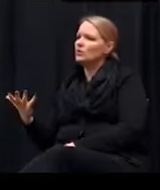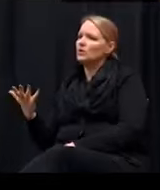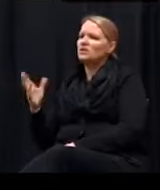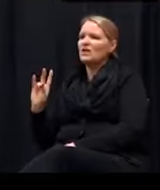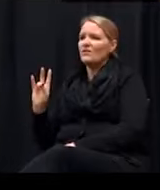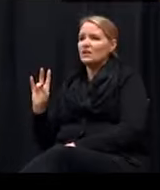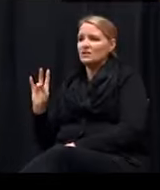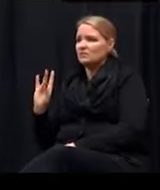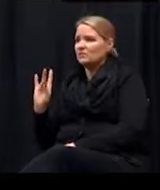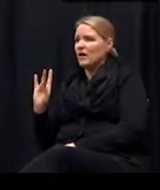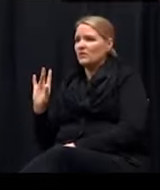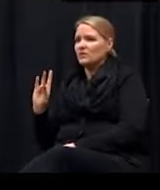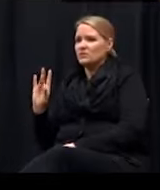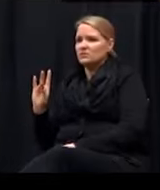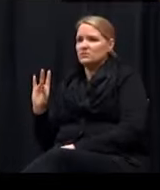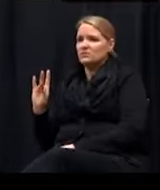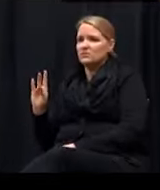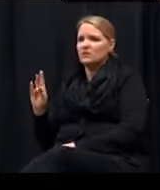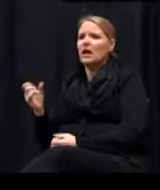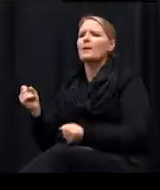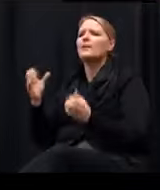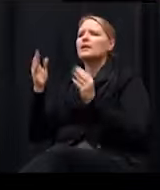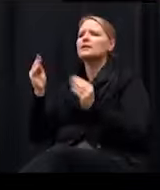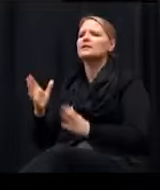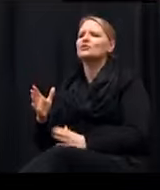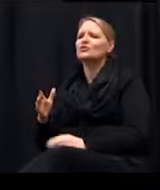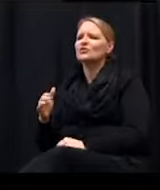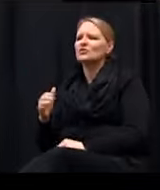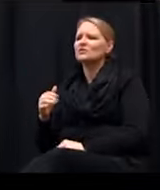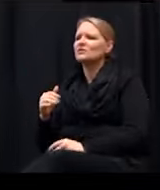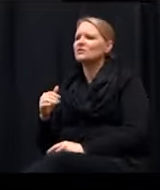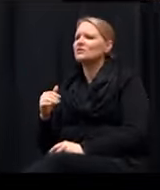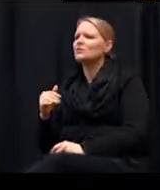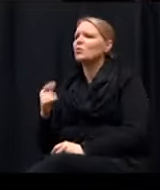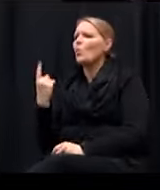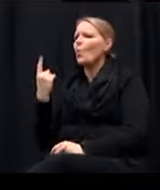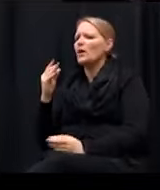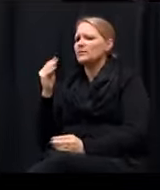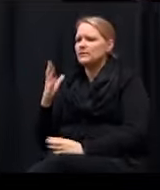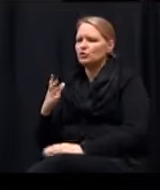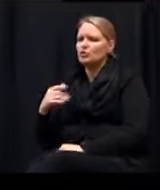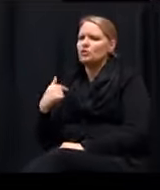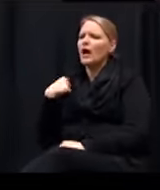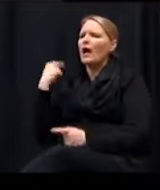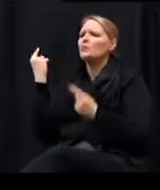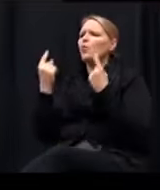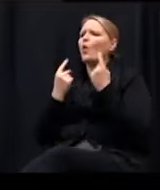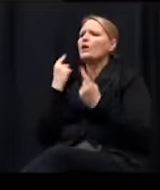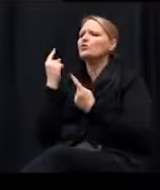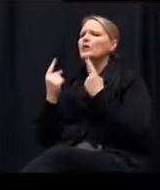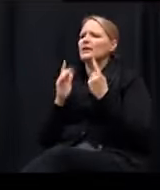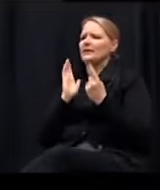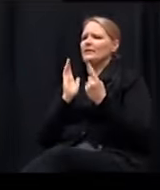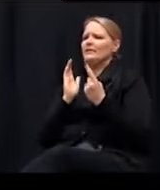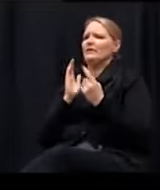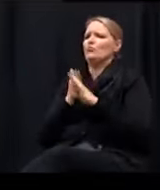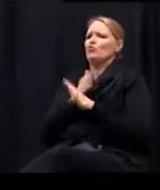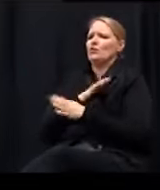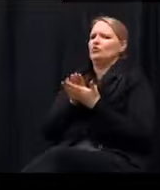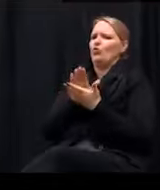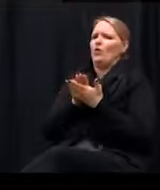7 kids? 7 kids. And how many teachers? And 1 teacher. And I wonder what it would be like at a preschool level?